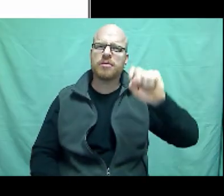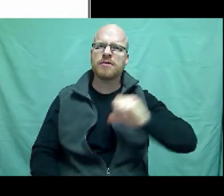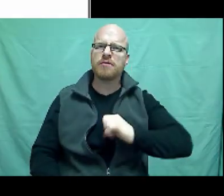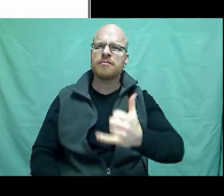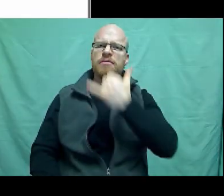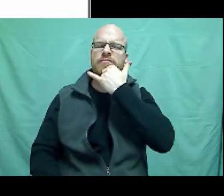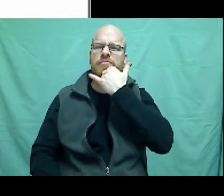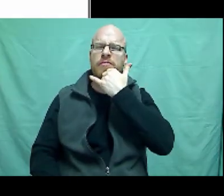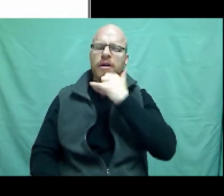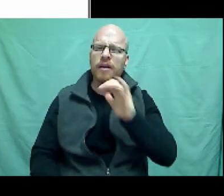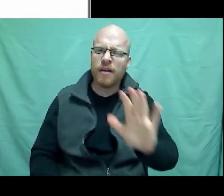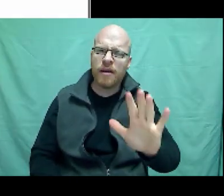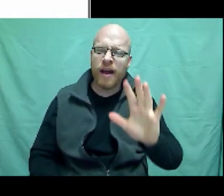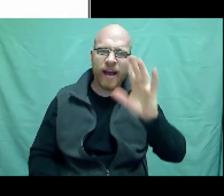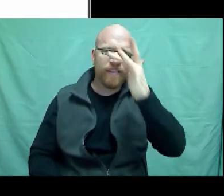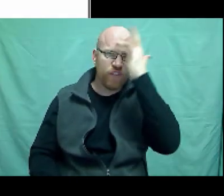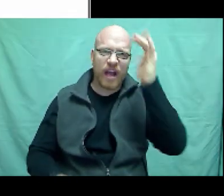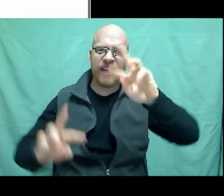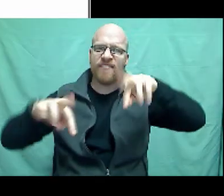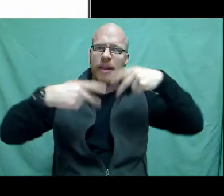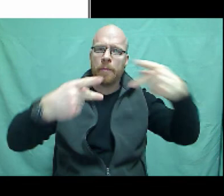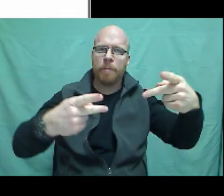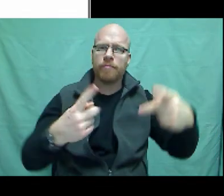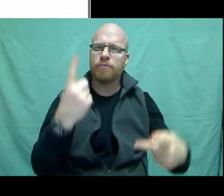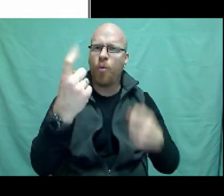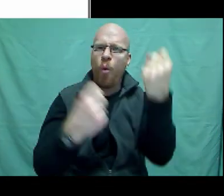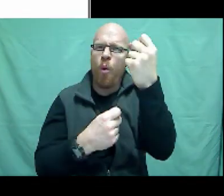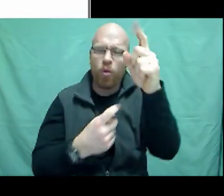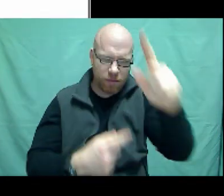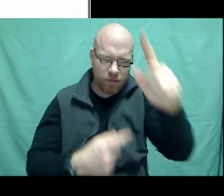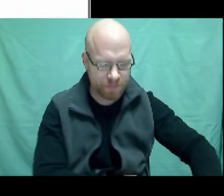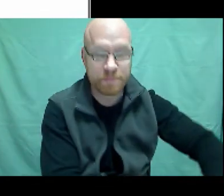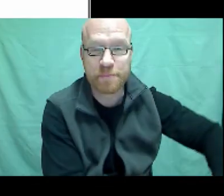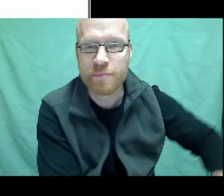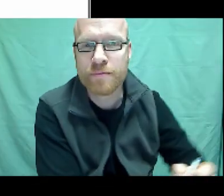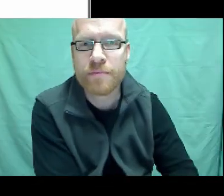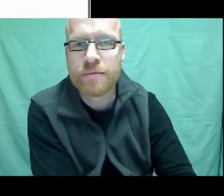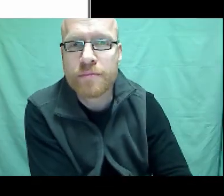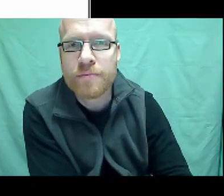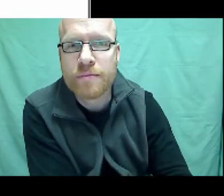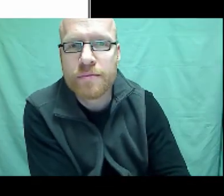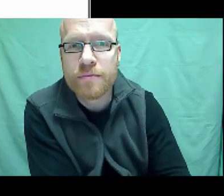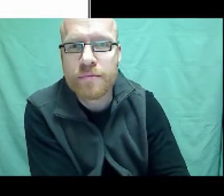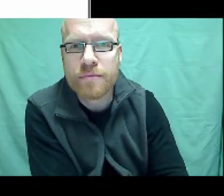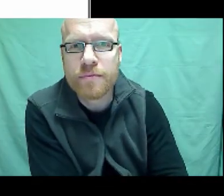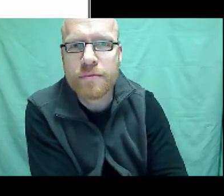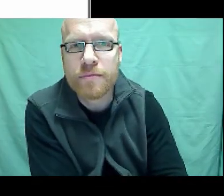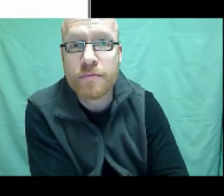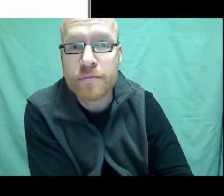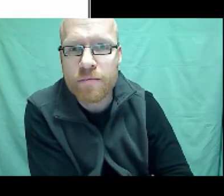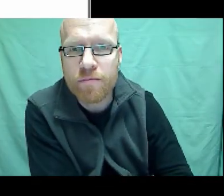wait a minute. I forgot to flip the fraction. Hold on, let me fix that.